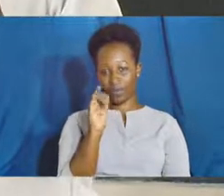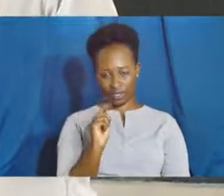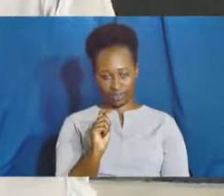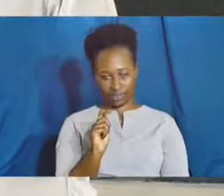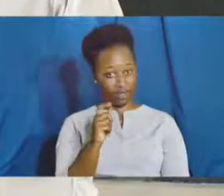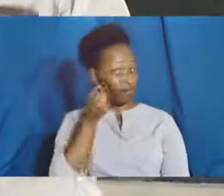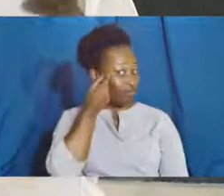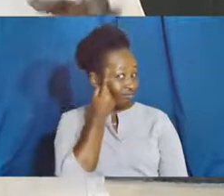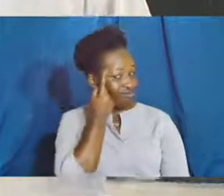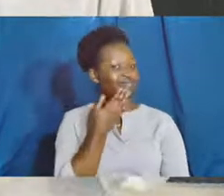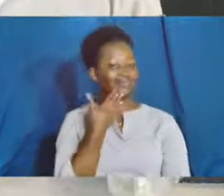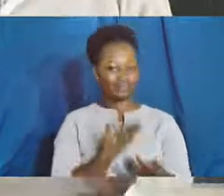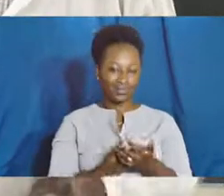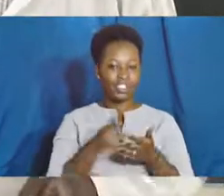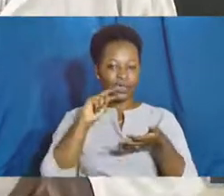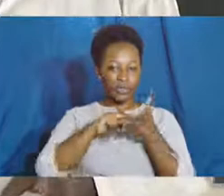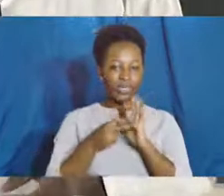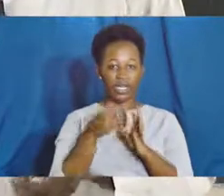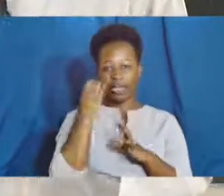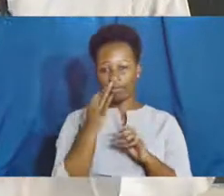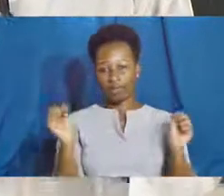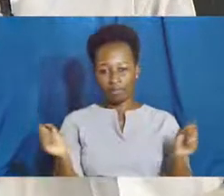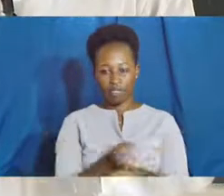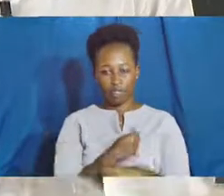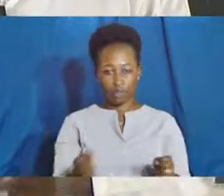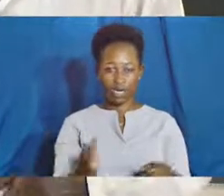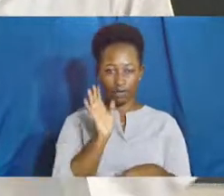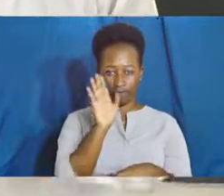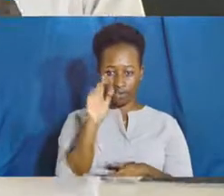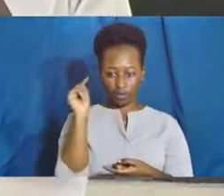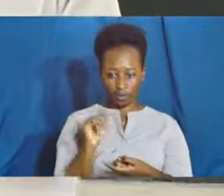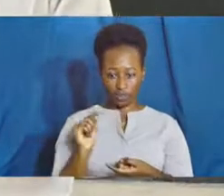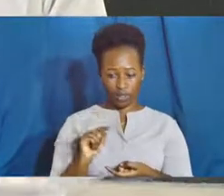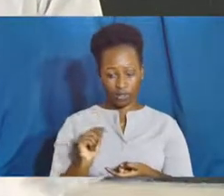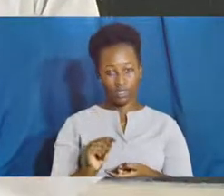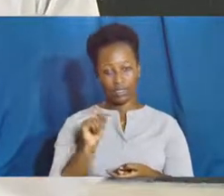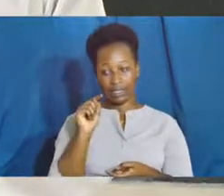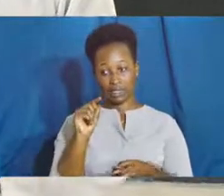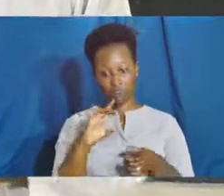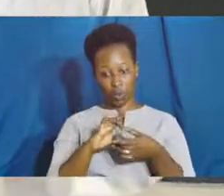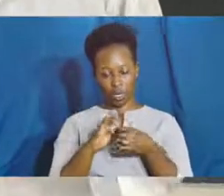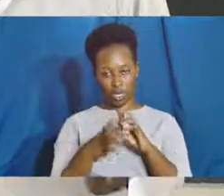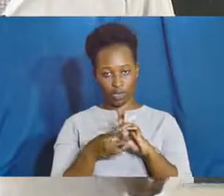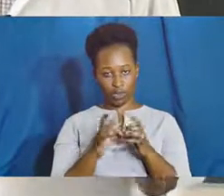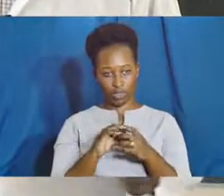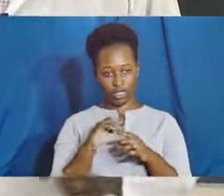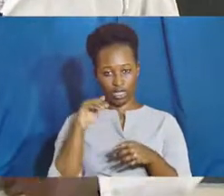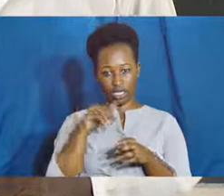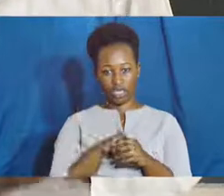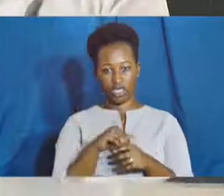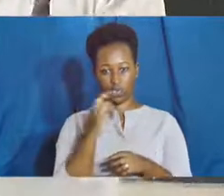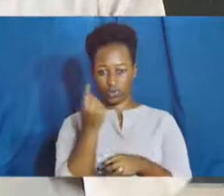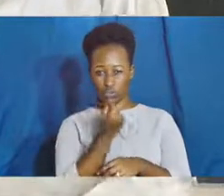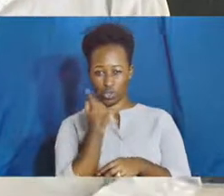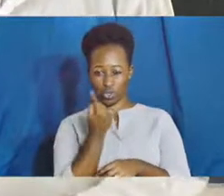that if not possible for you to reduce this connection into a single